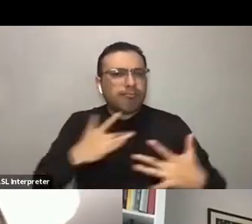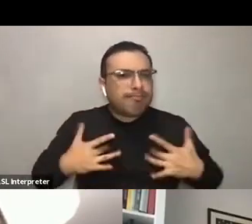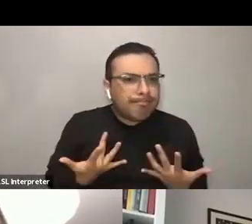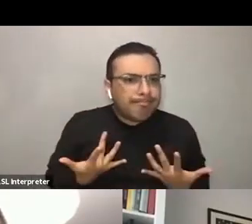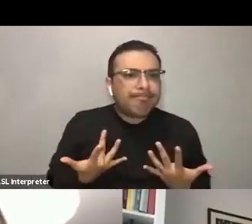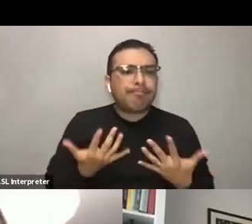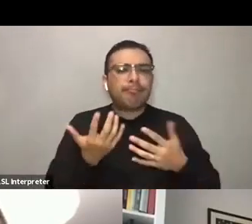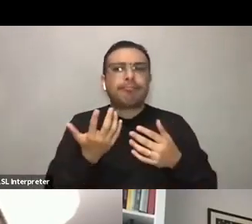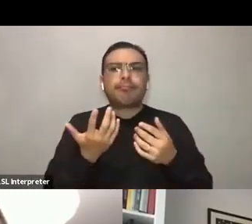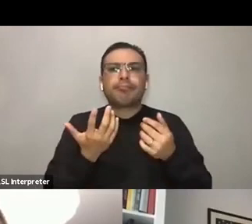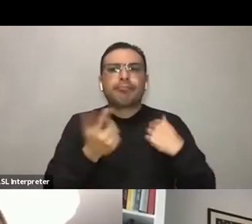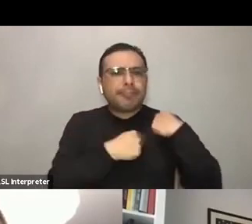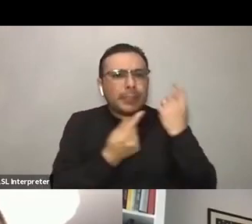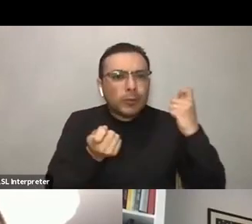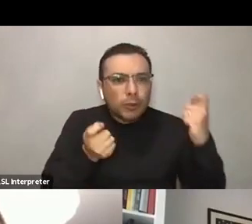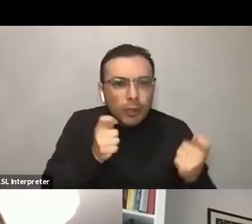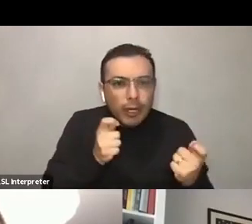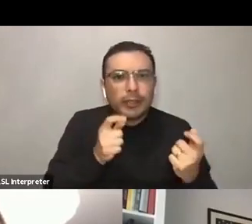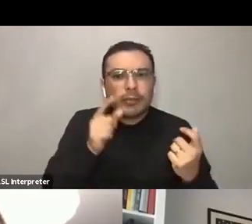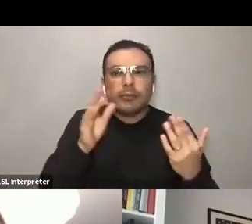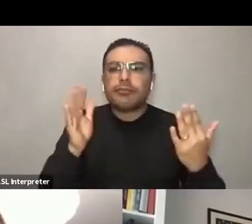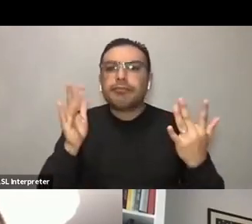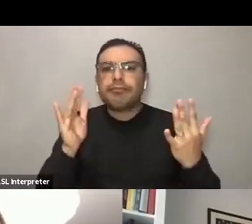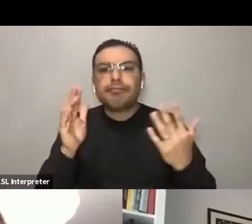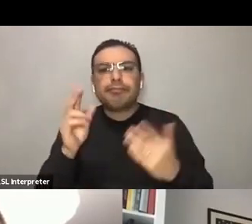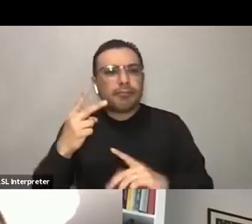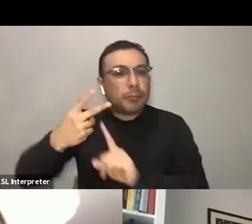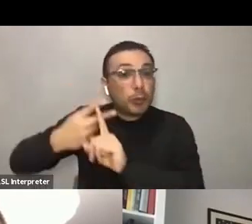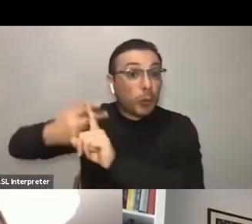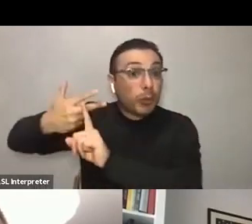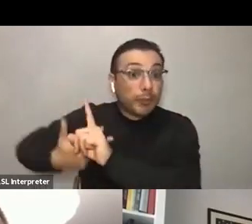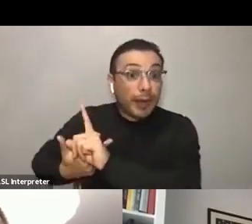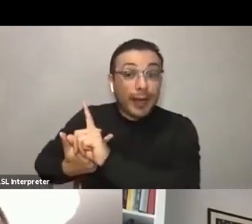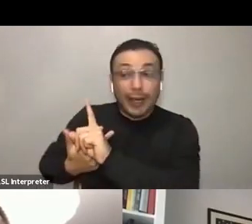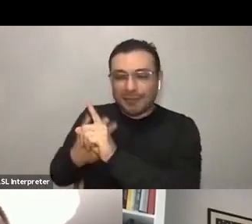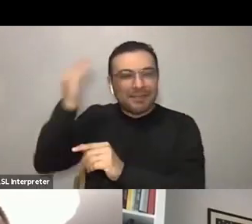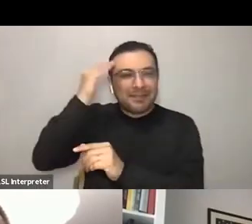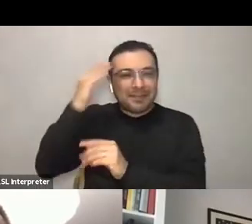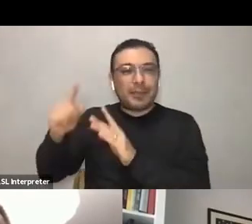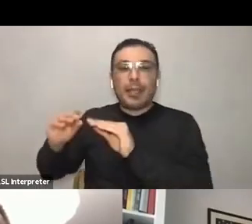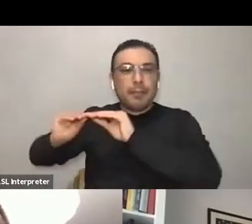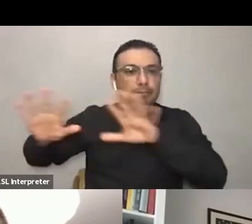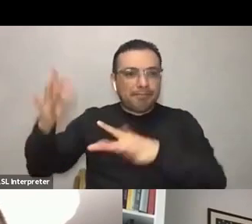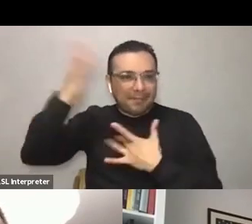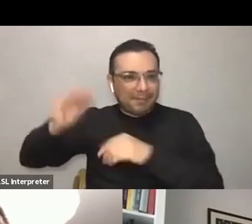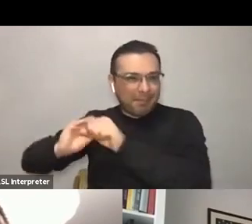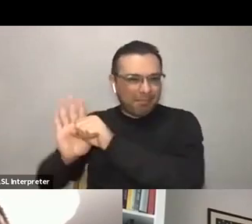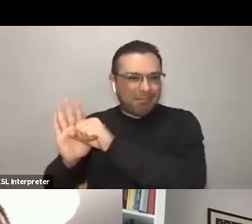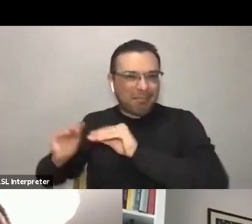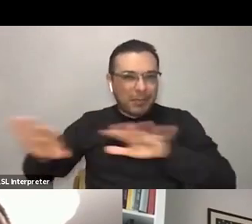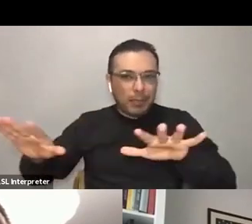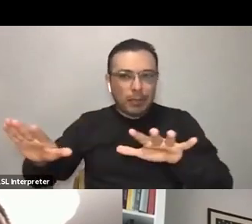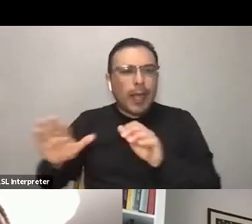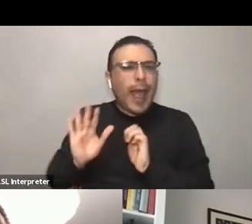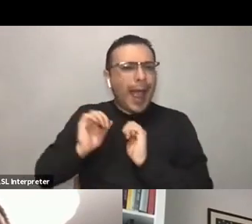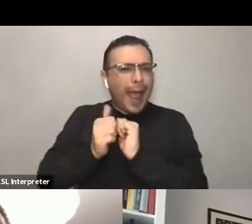changed over the past two or three months since the pandemic. And Greg, you kind of got into this. you want to kind